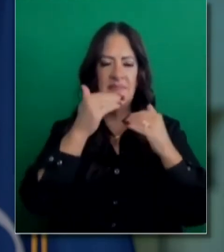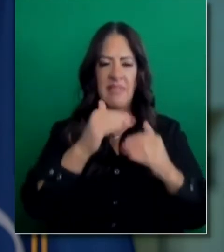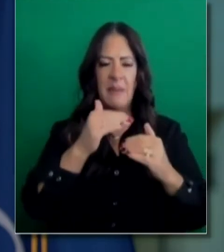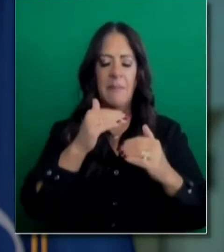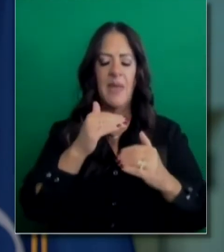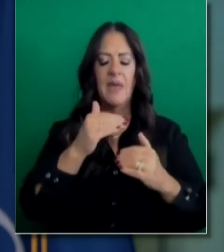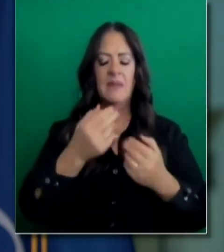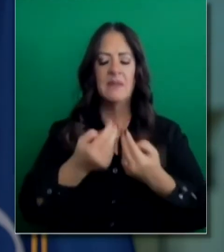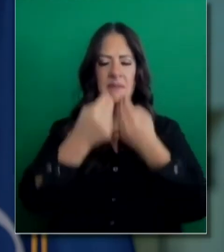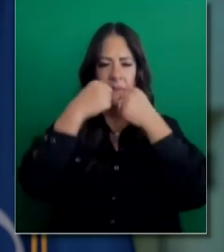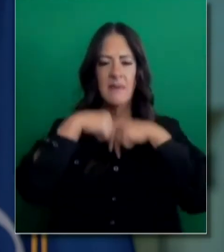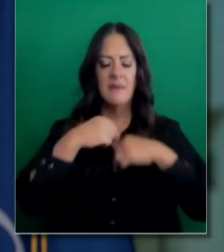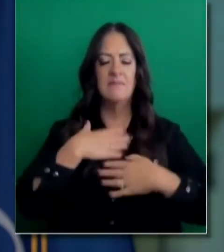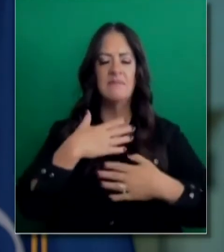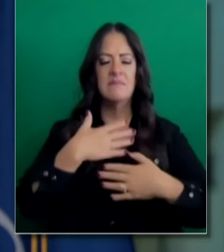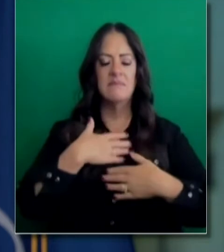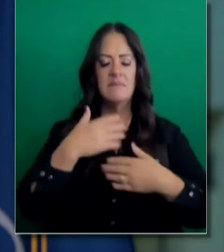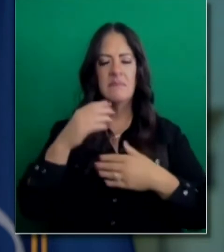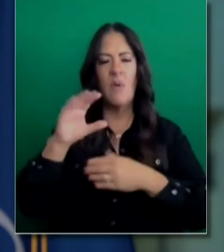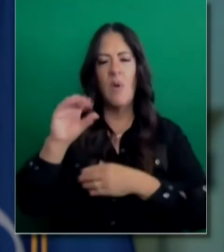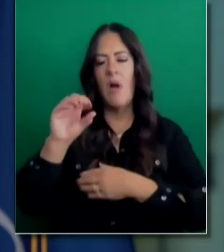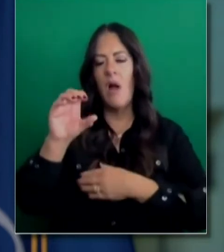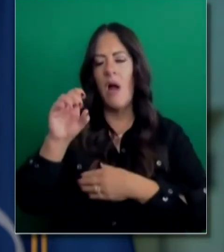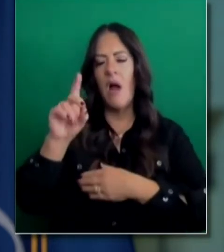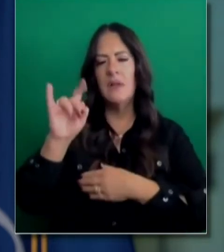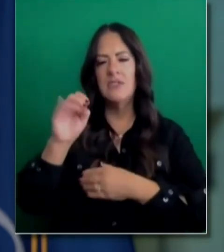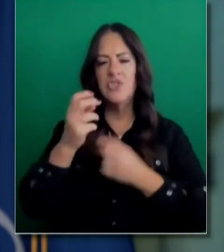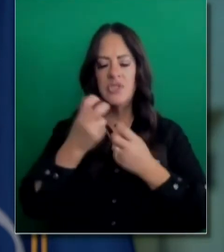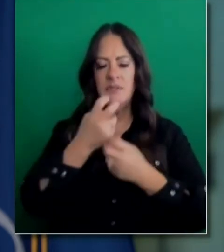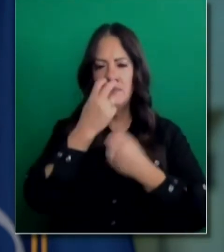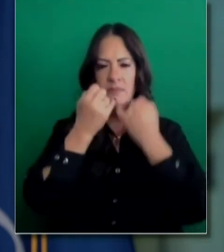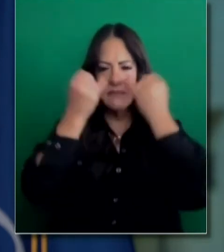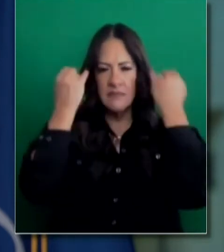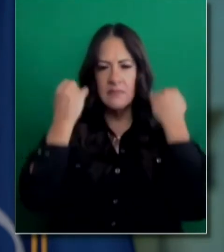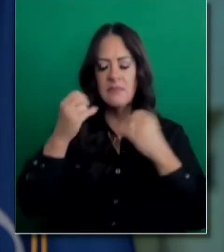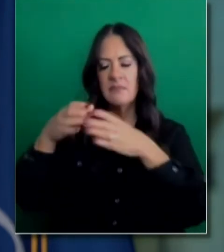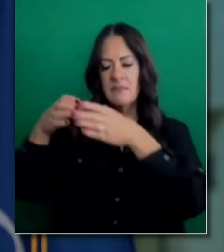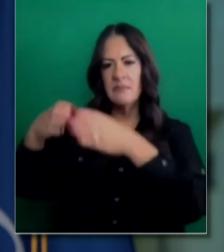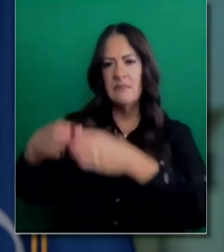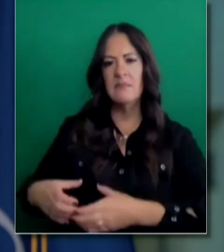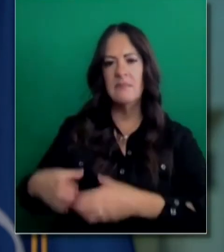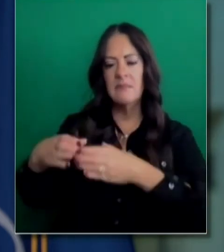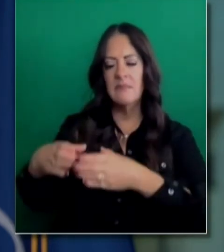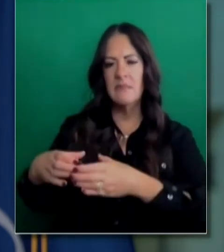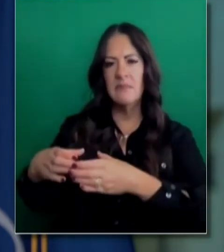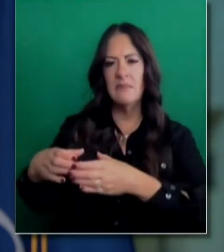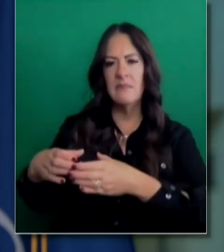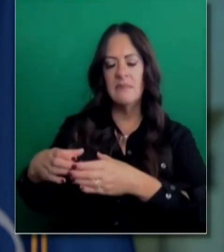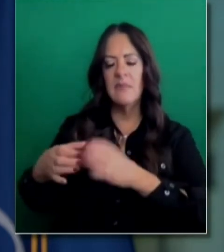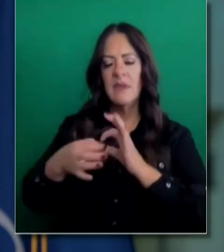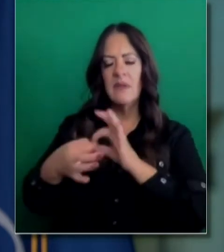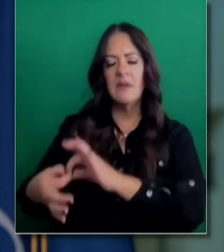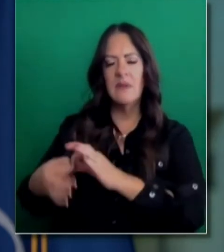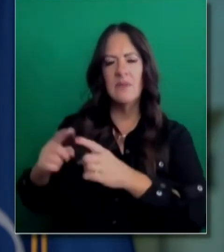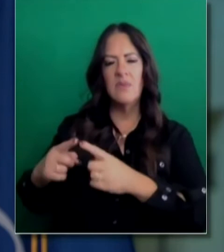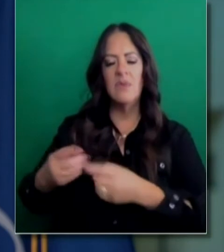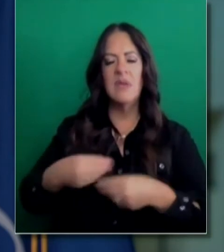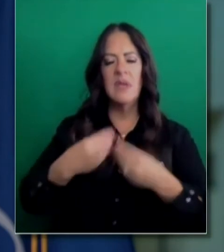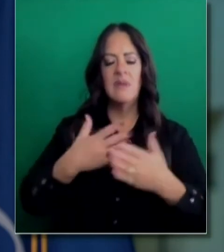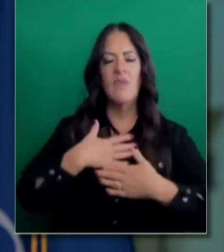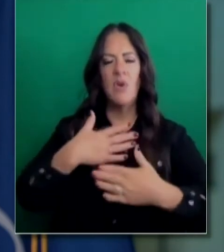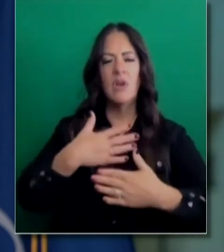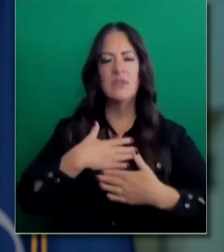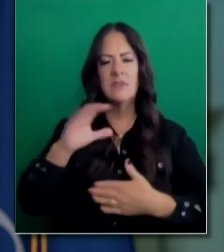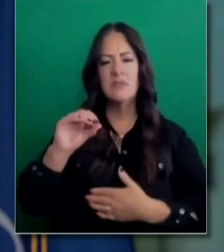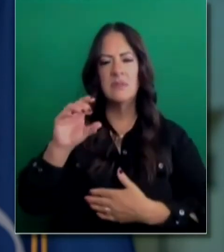LA County Medical Examiner's Office. Where are we sitting in terms to address that also with the